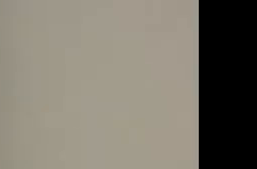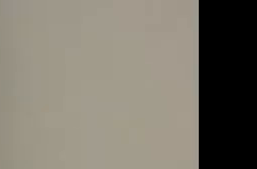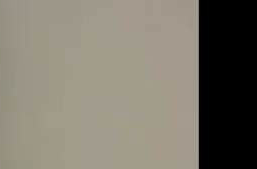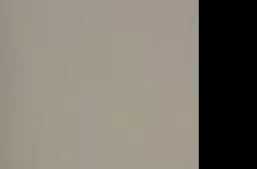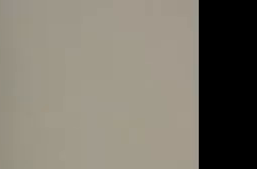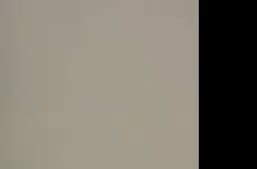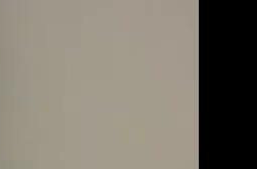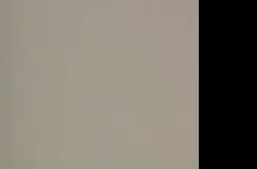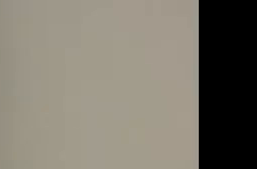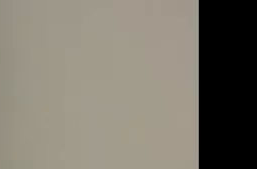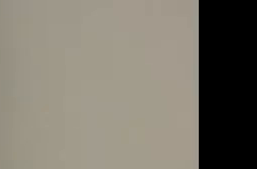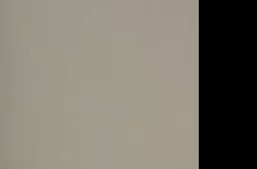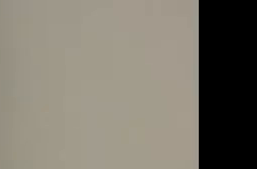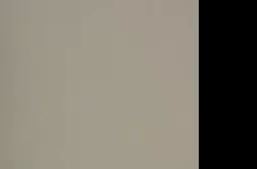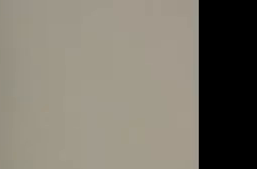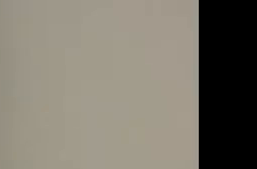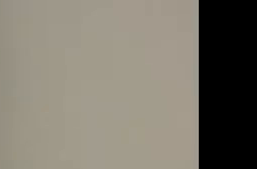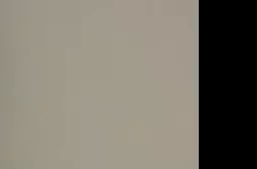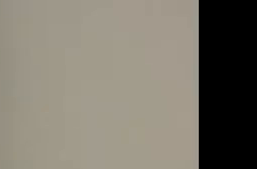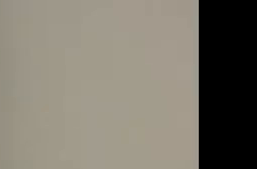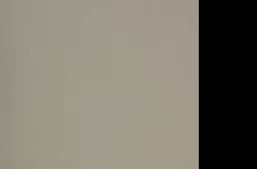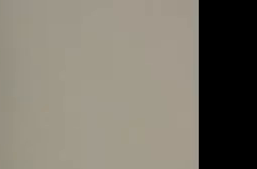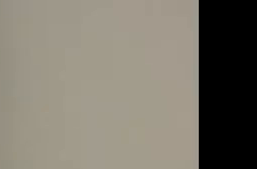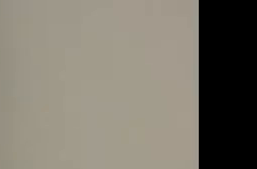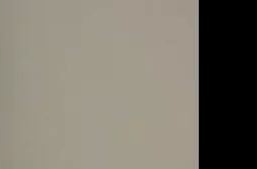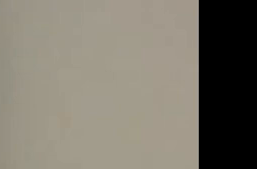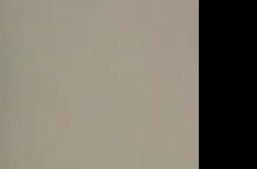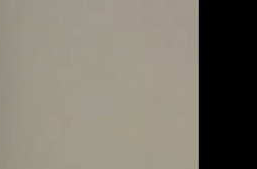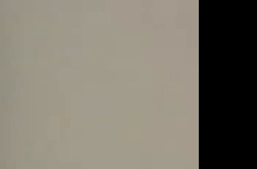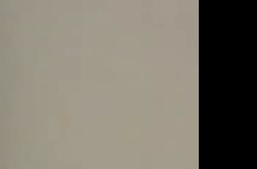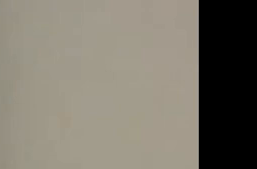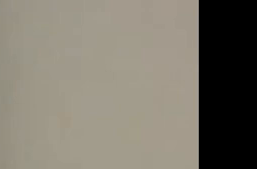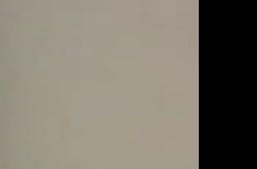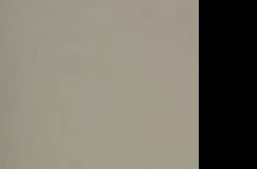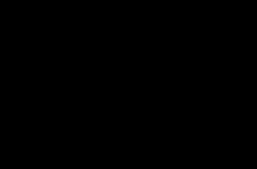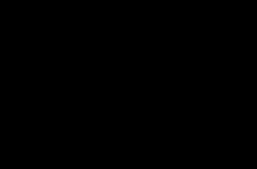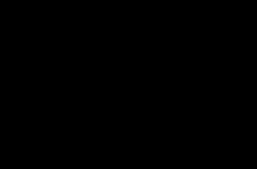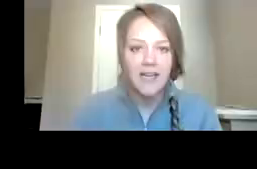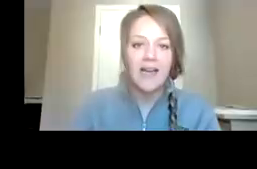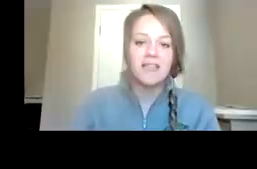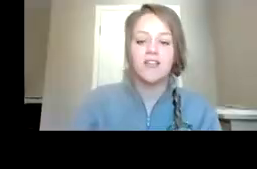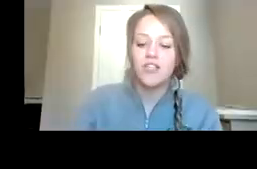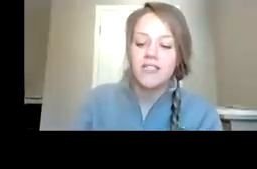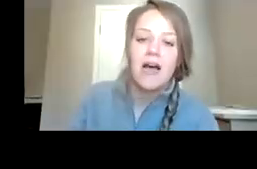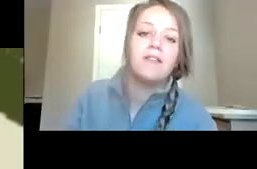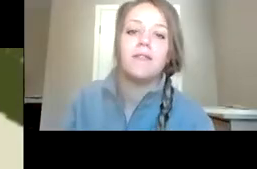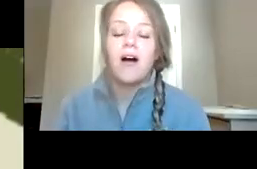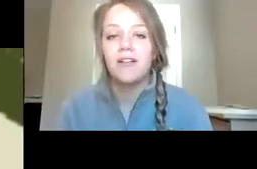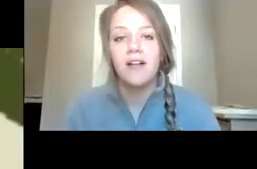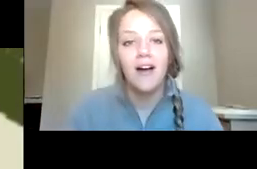All right, Erin, I'll hand it back to you so we can move on to animals. Absolutely. And so